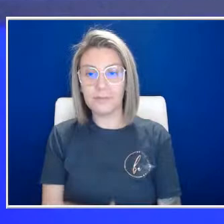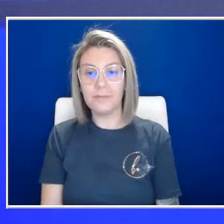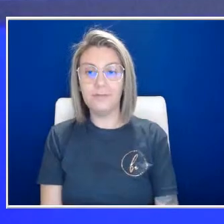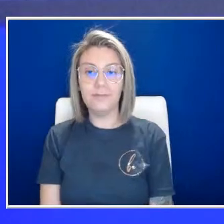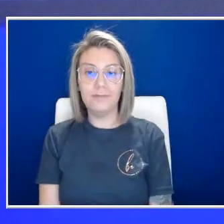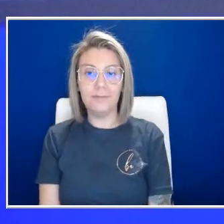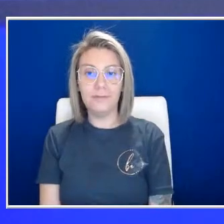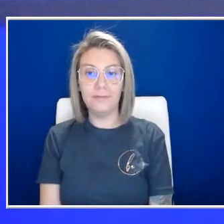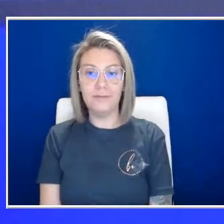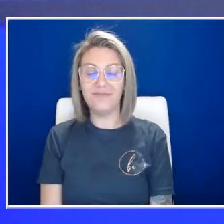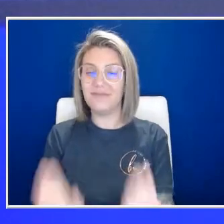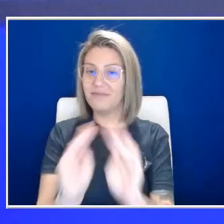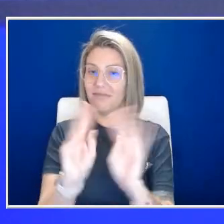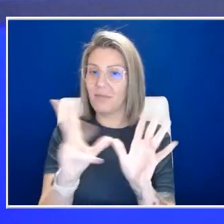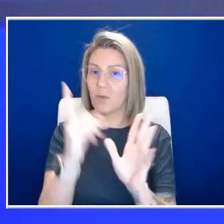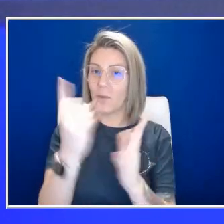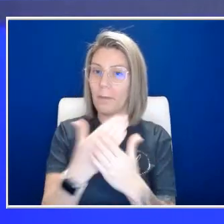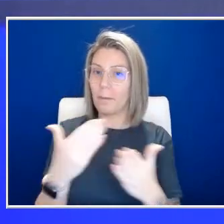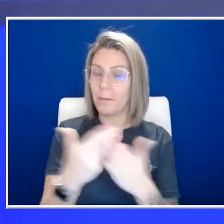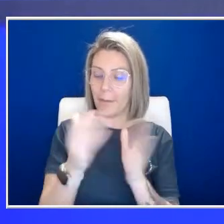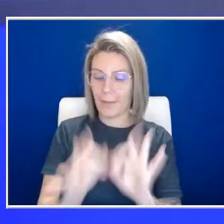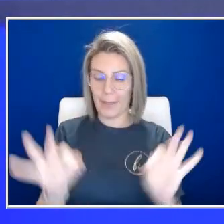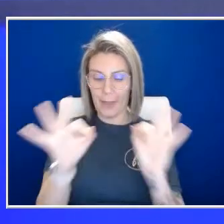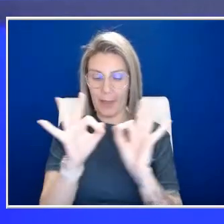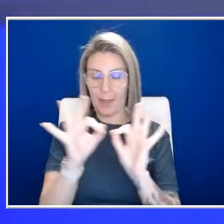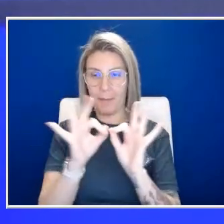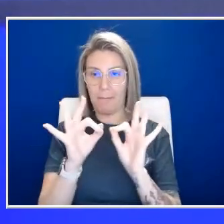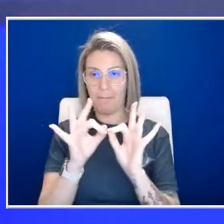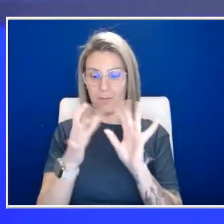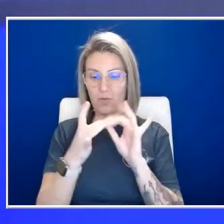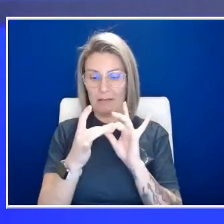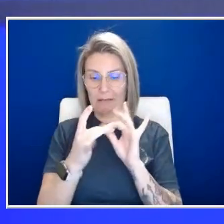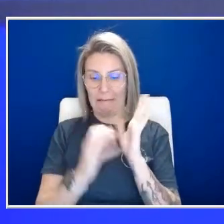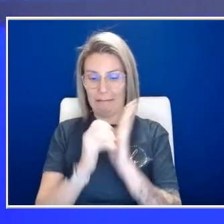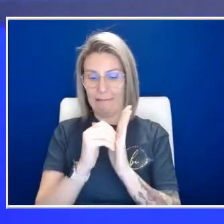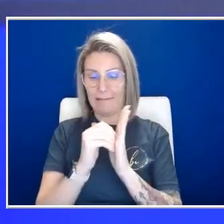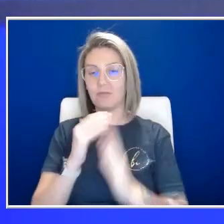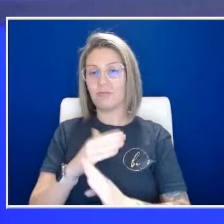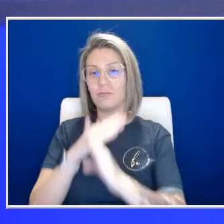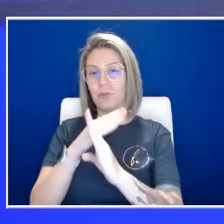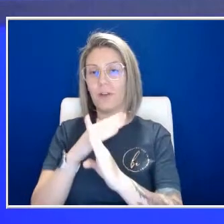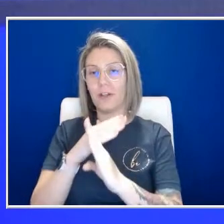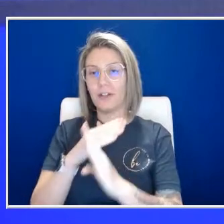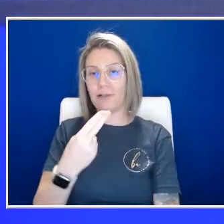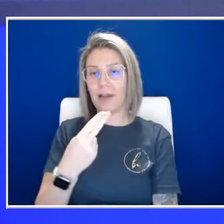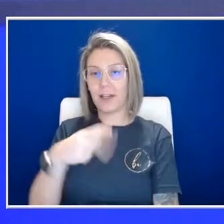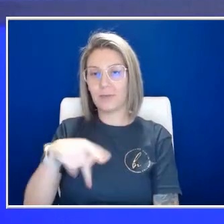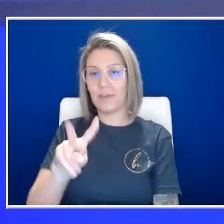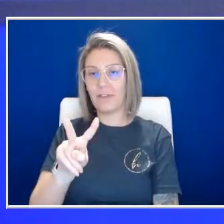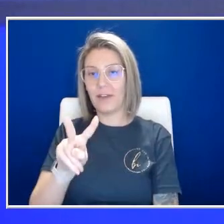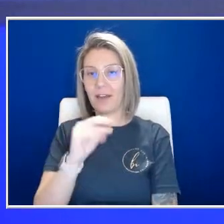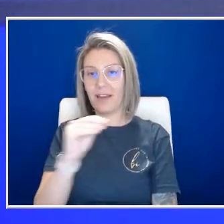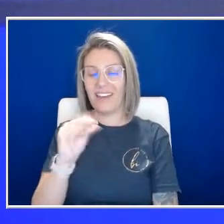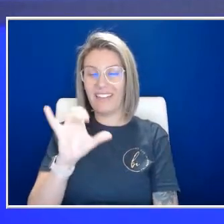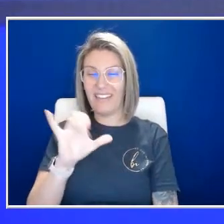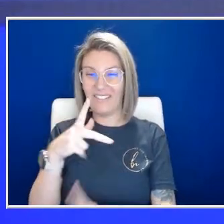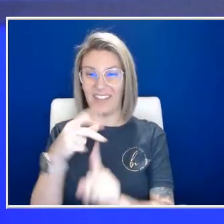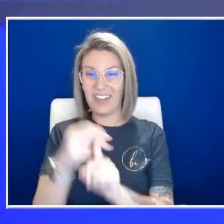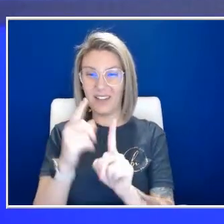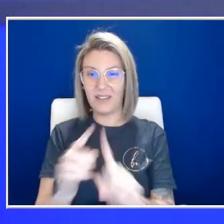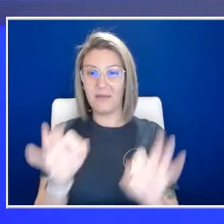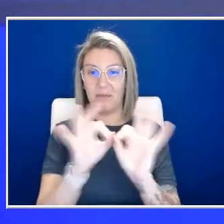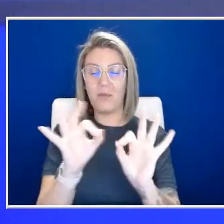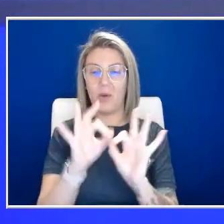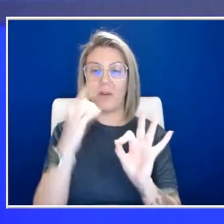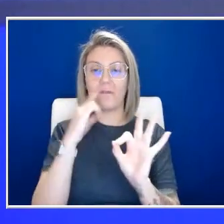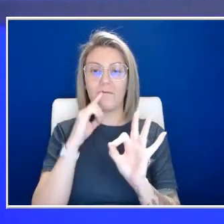Obviously, one of the things that's important to us in the cancer world is prevention, and HPV and the HPV vaccine are important for prevention of cancers that are a